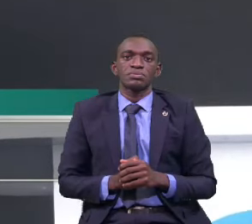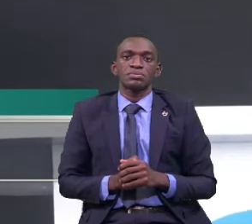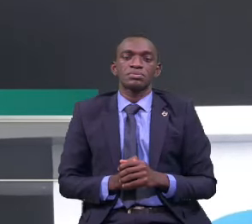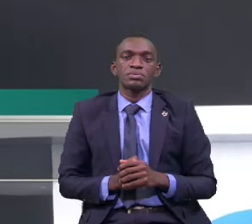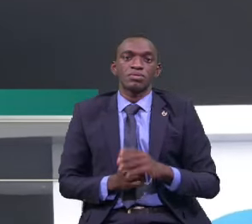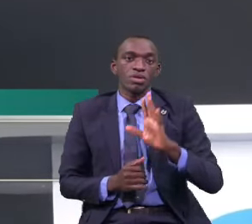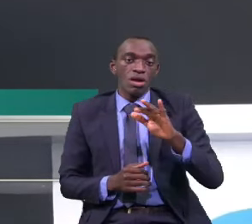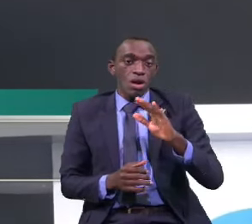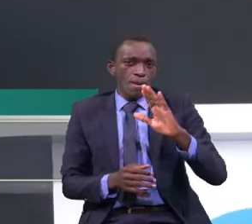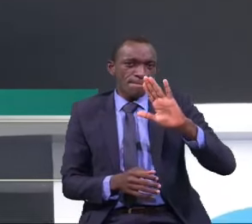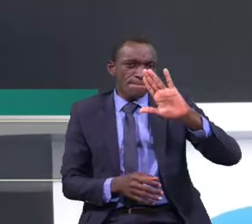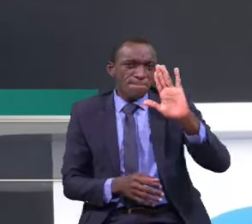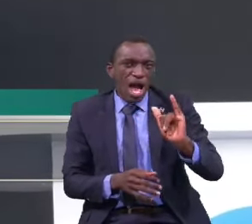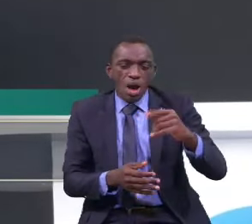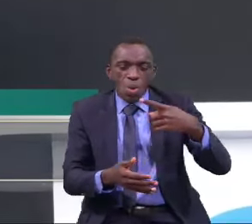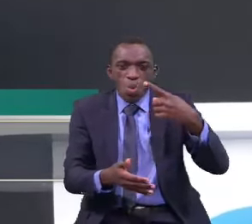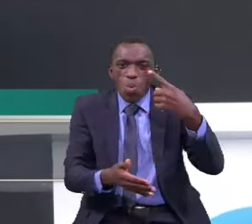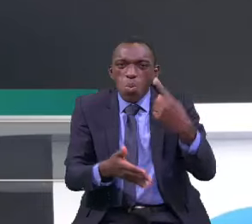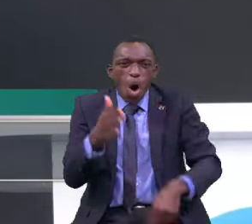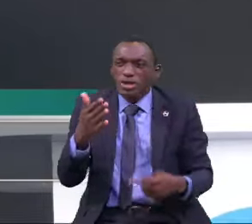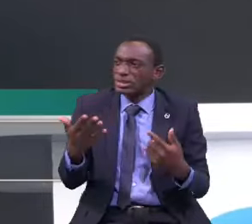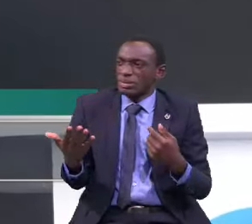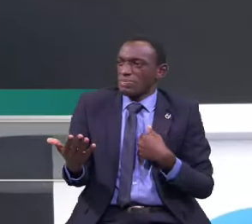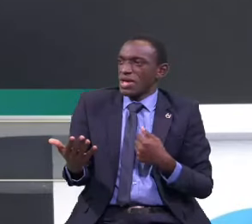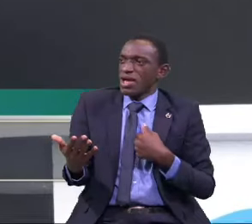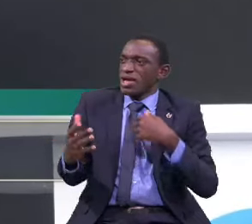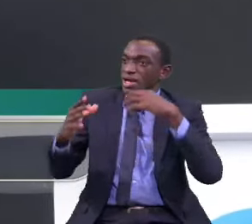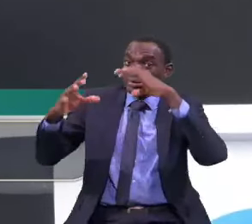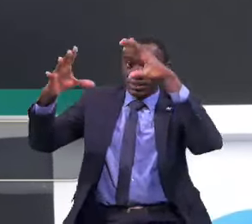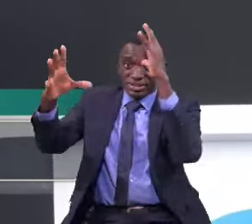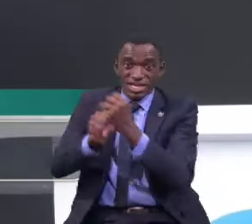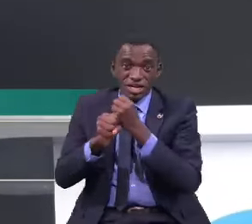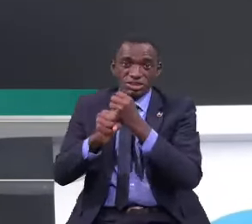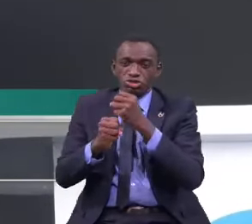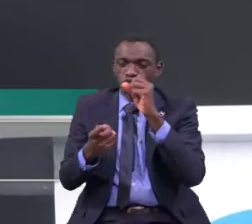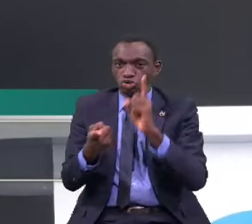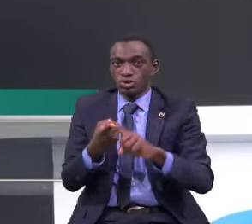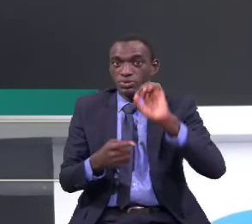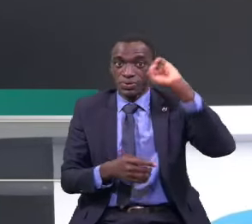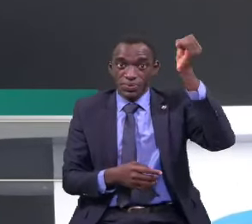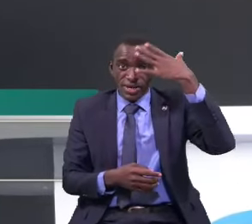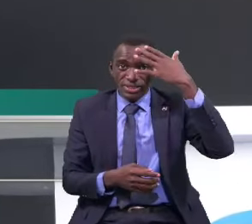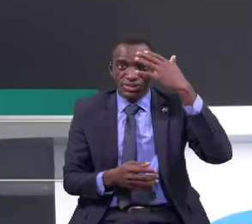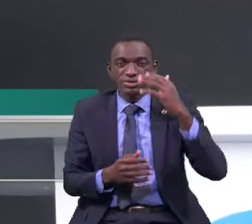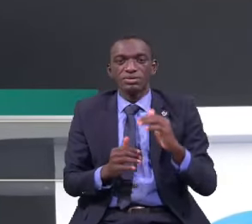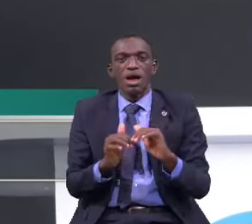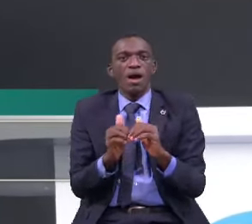By what do I get into grace?